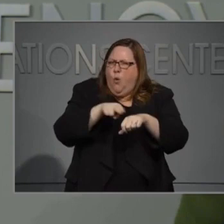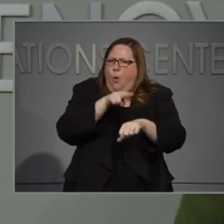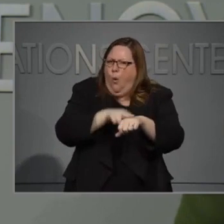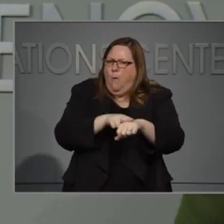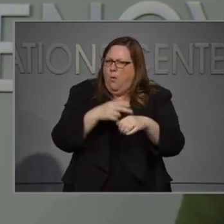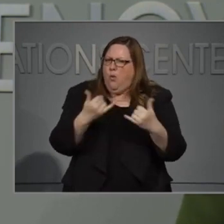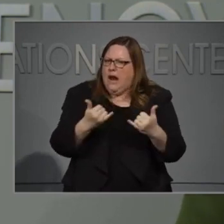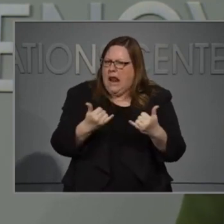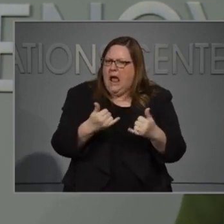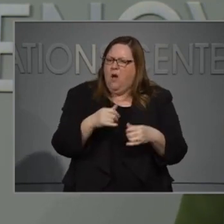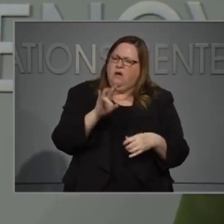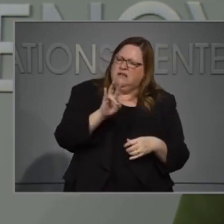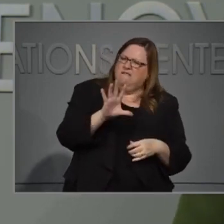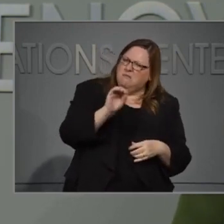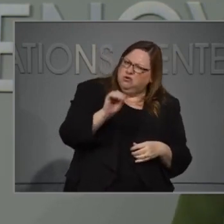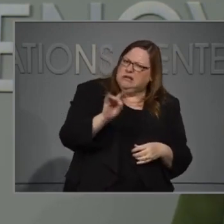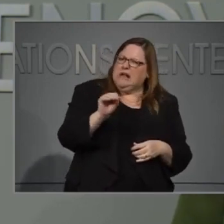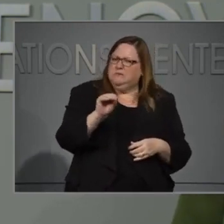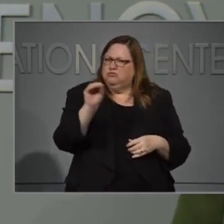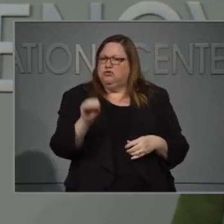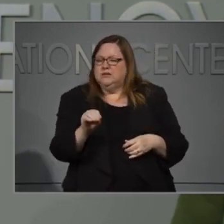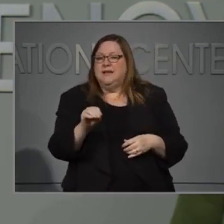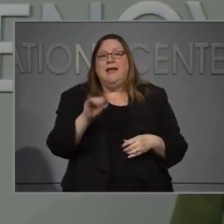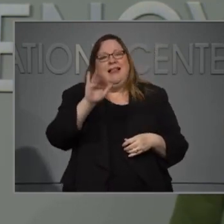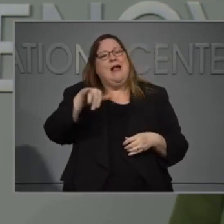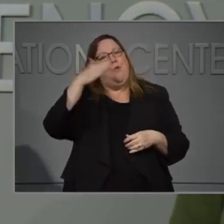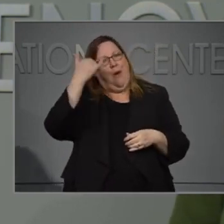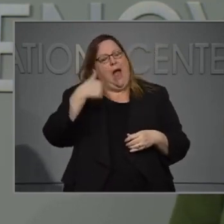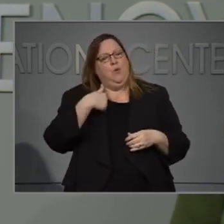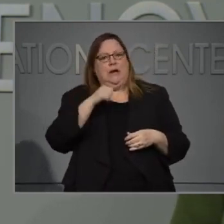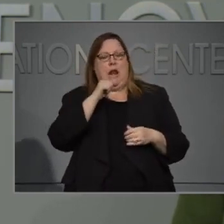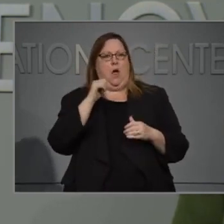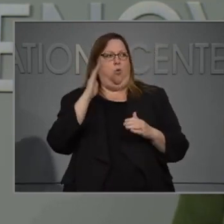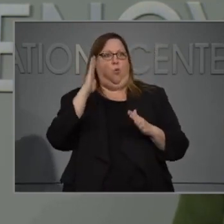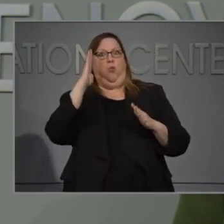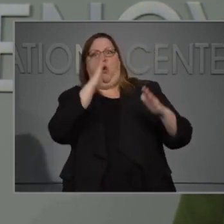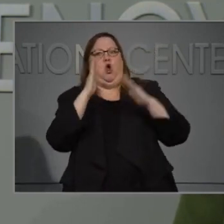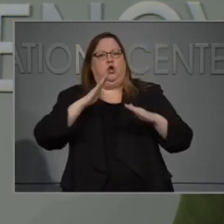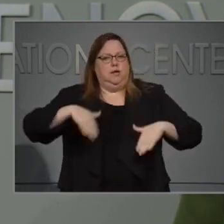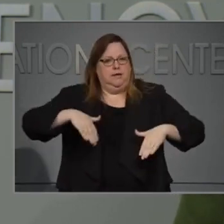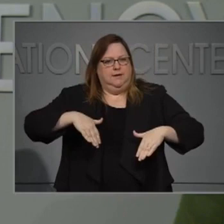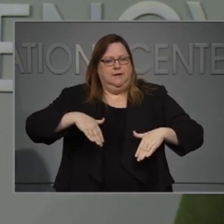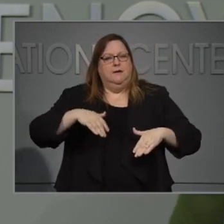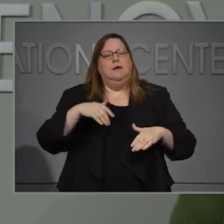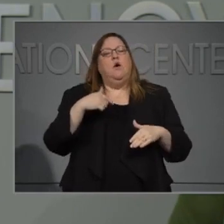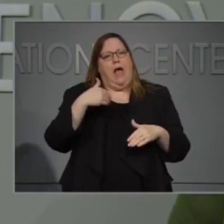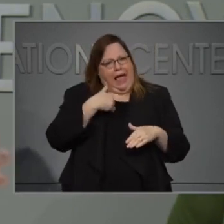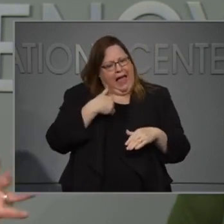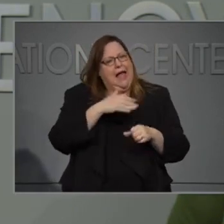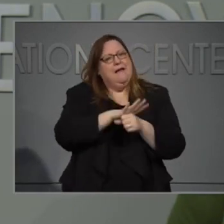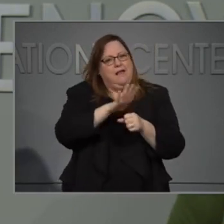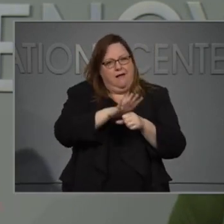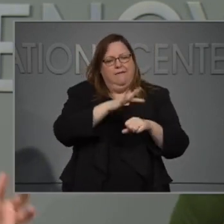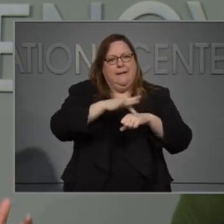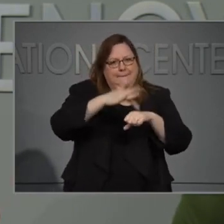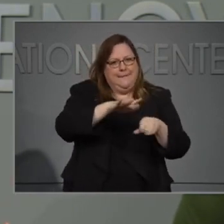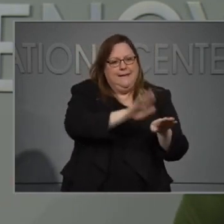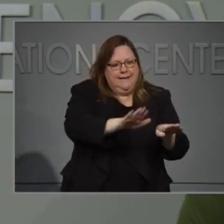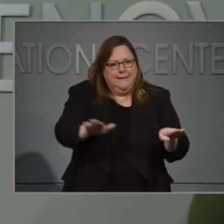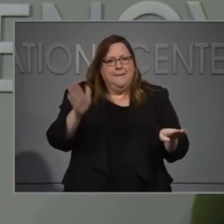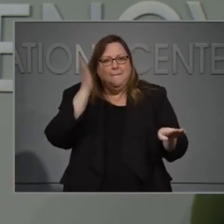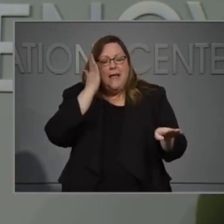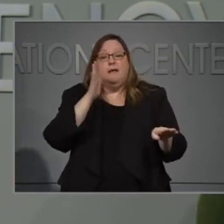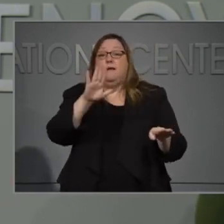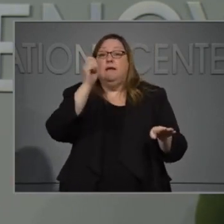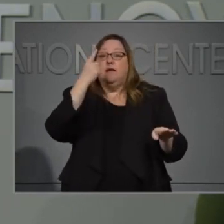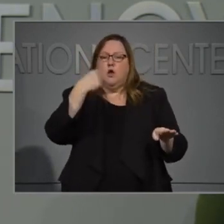we have capacity within our state. The question is, do we have the capacities in the places where we need them? Right? Because we're looking at an overall picture from